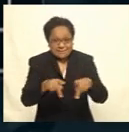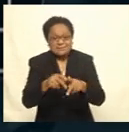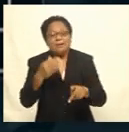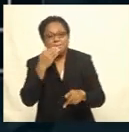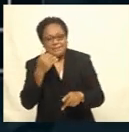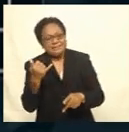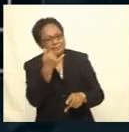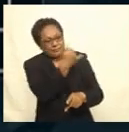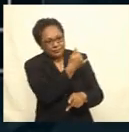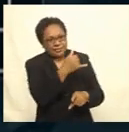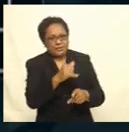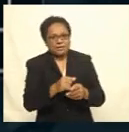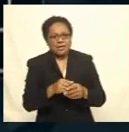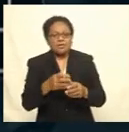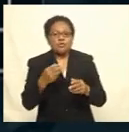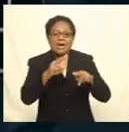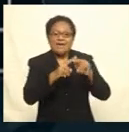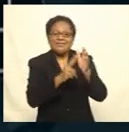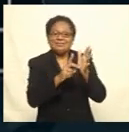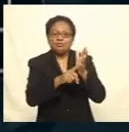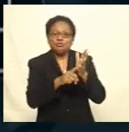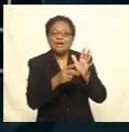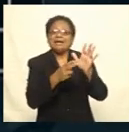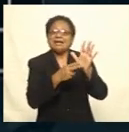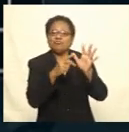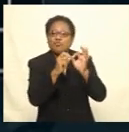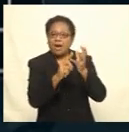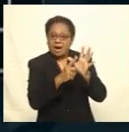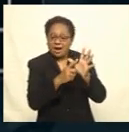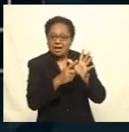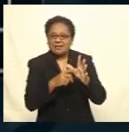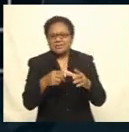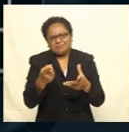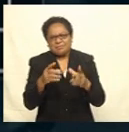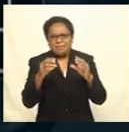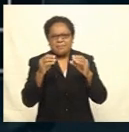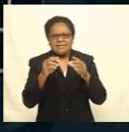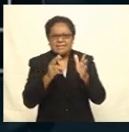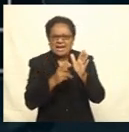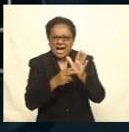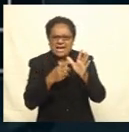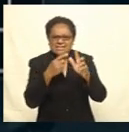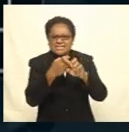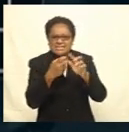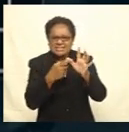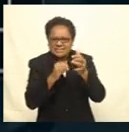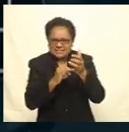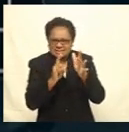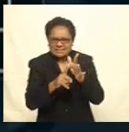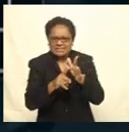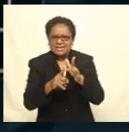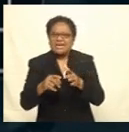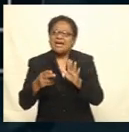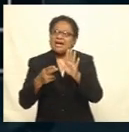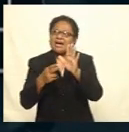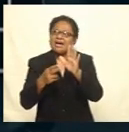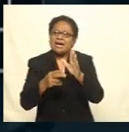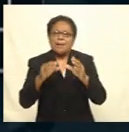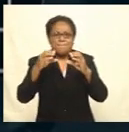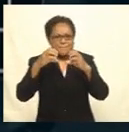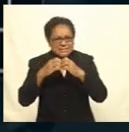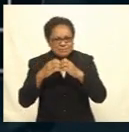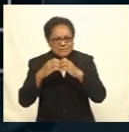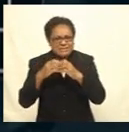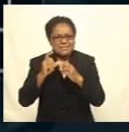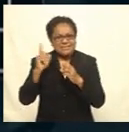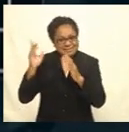areas include FNU Nambua, Burger King Nakasi, Nandera Catholic Church, BSP Thompson Street Branch,